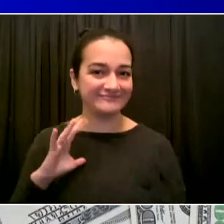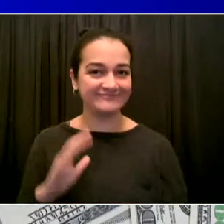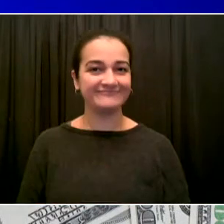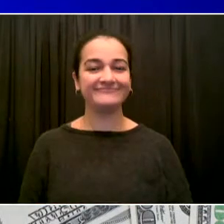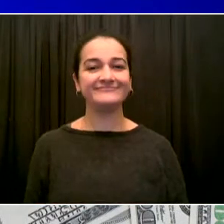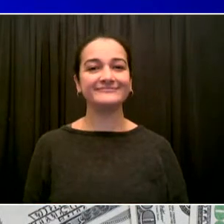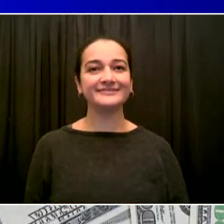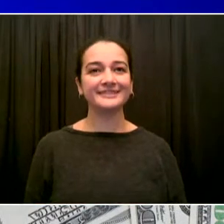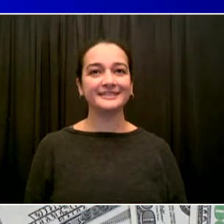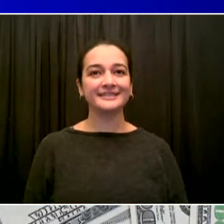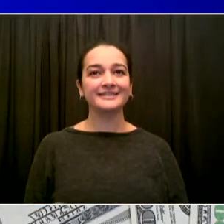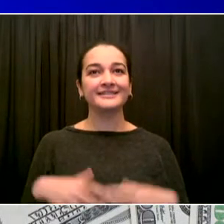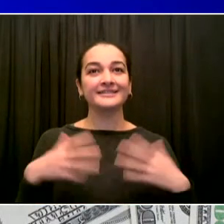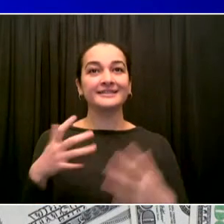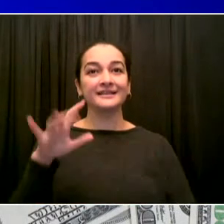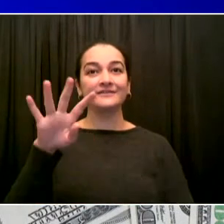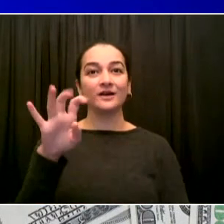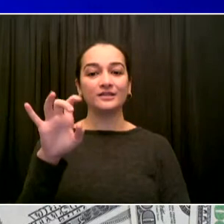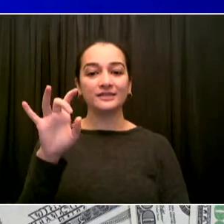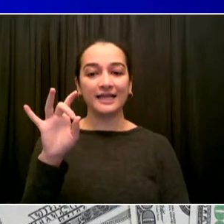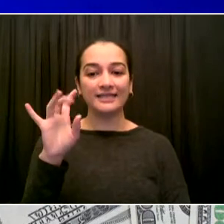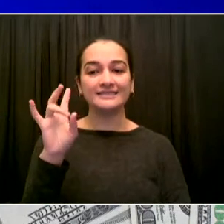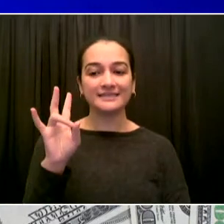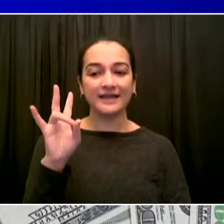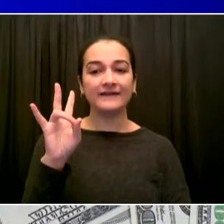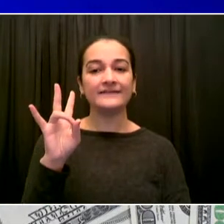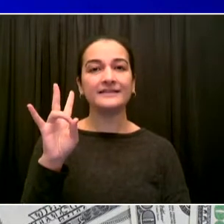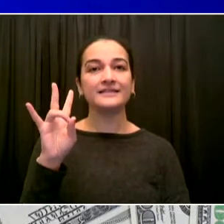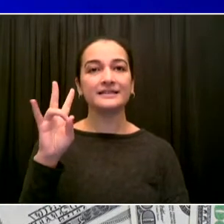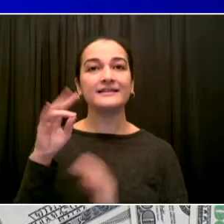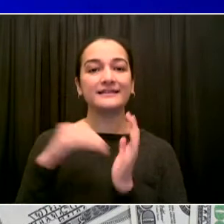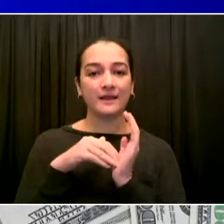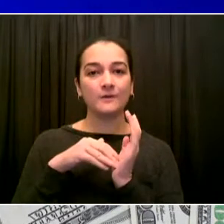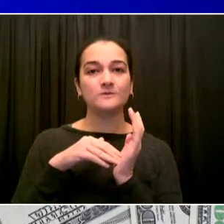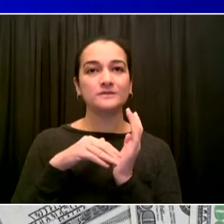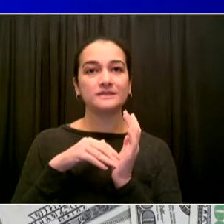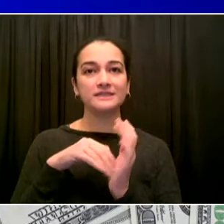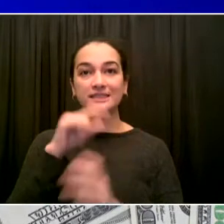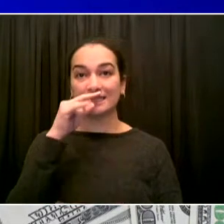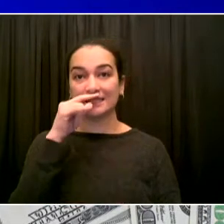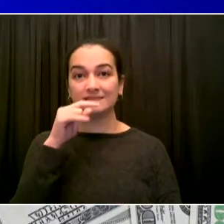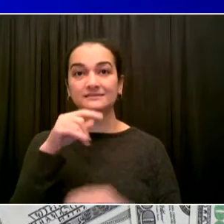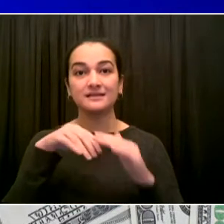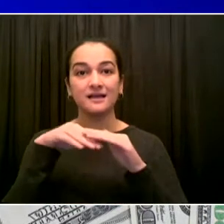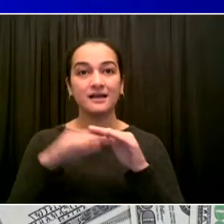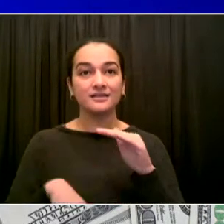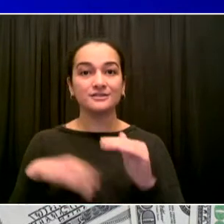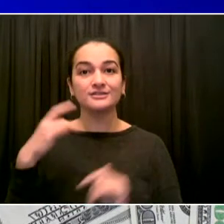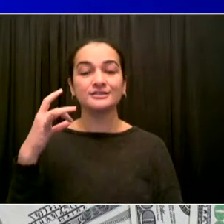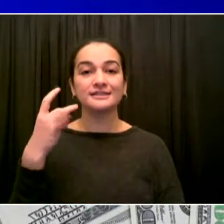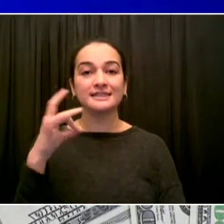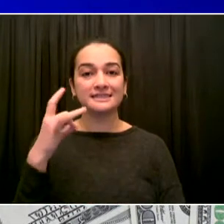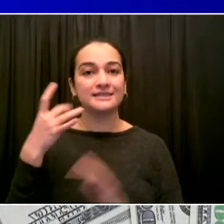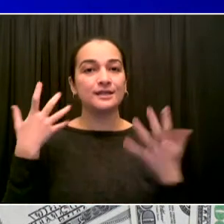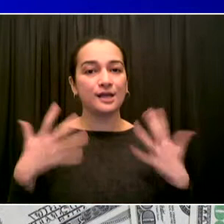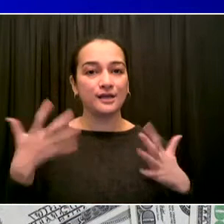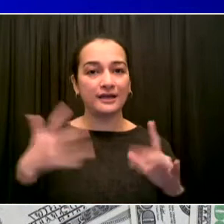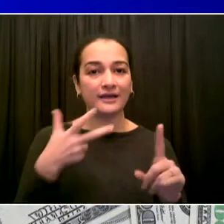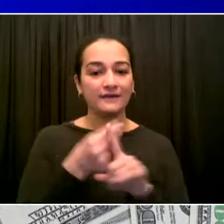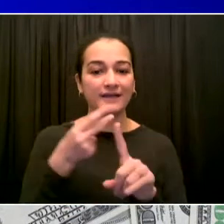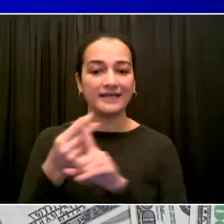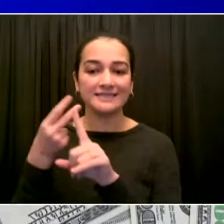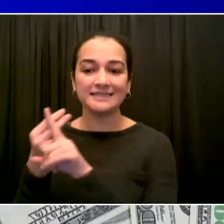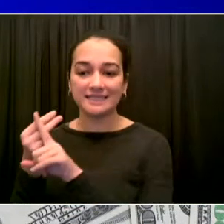families safe. Everyone, get vaccinated. That's the main message. But also, don't leave that money on the table. Go get it. You deserve it ahead